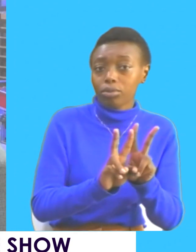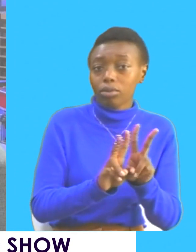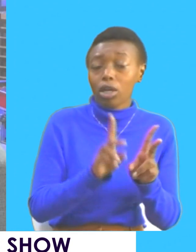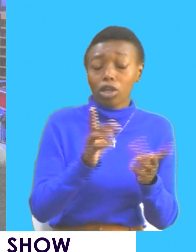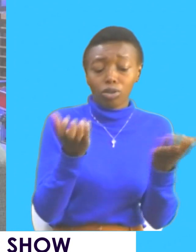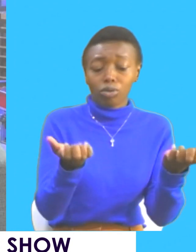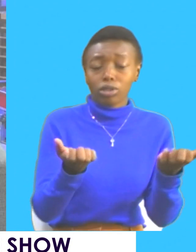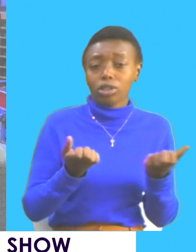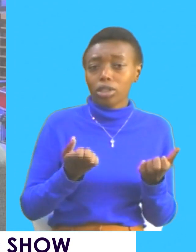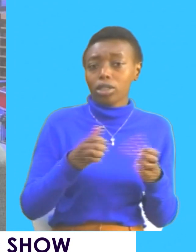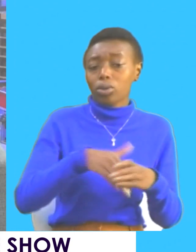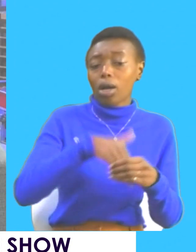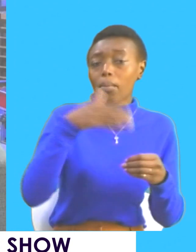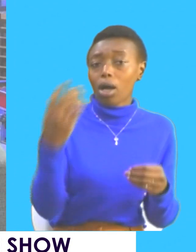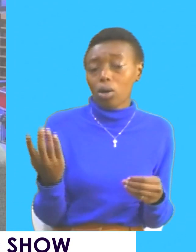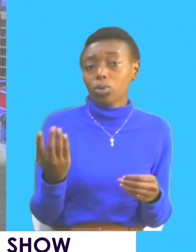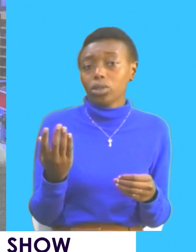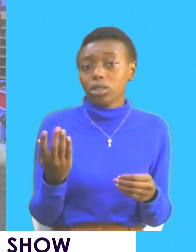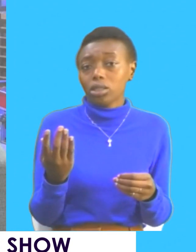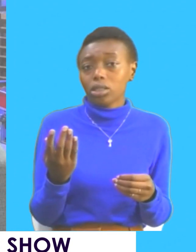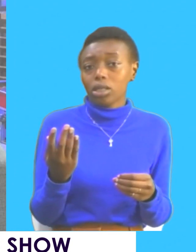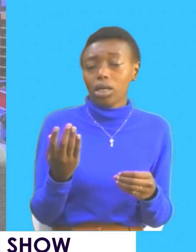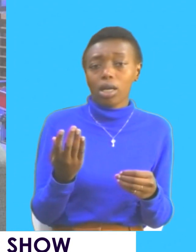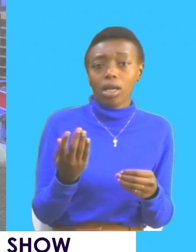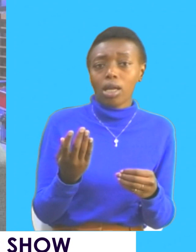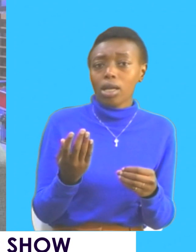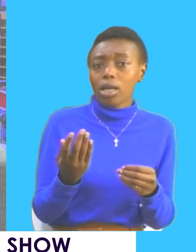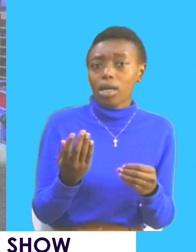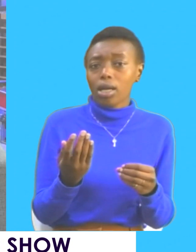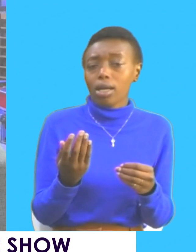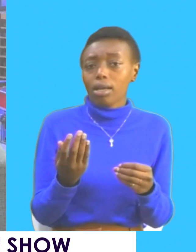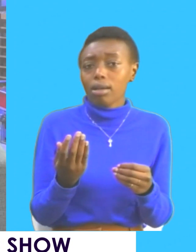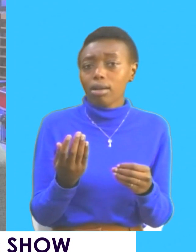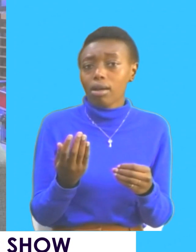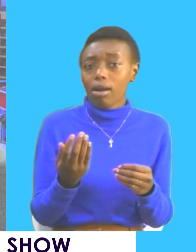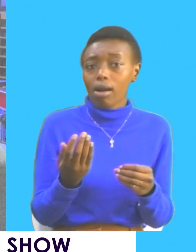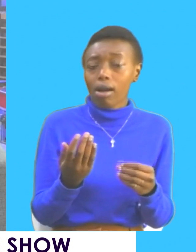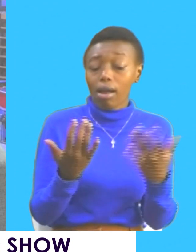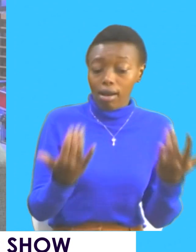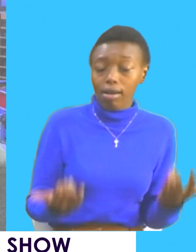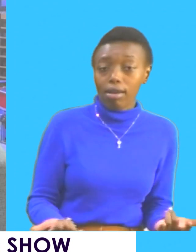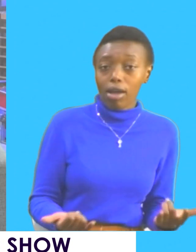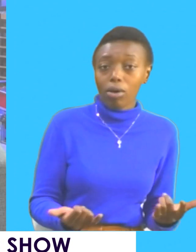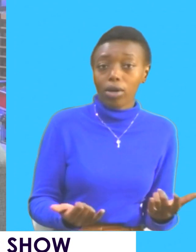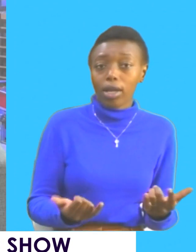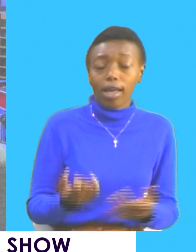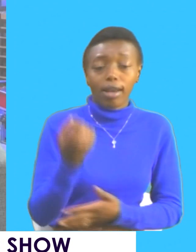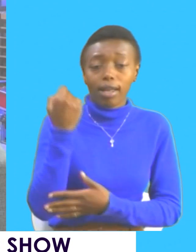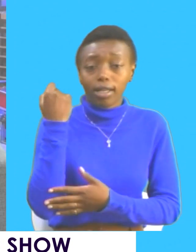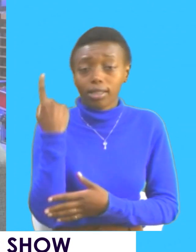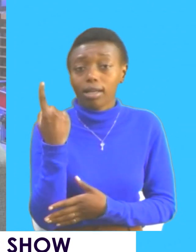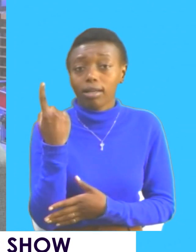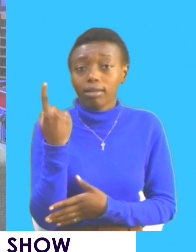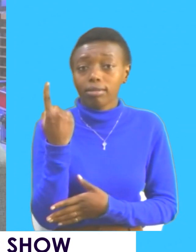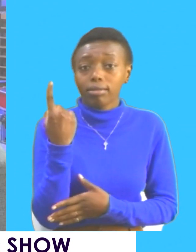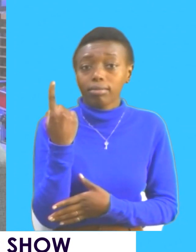come out with products and solutions that are relevant to your society. That is